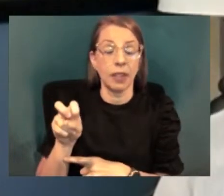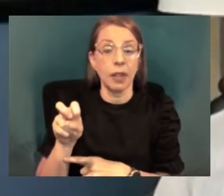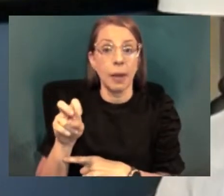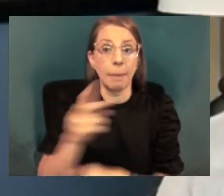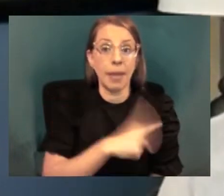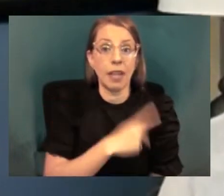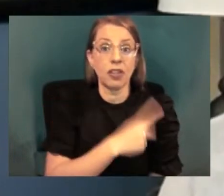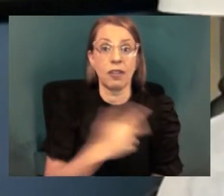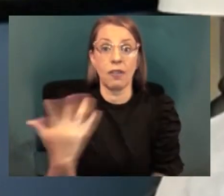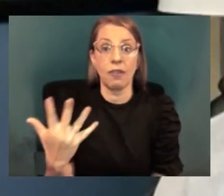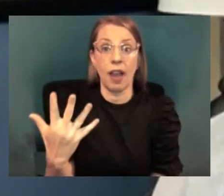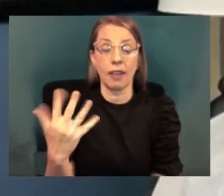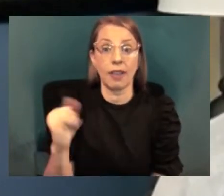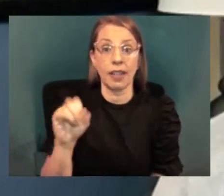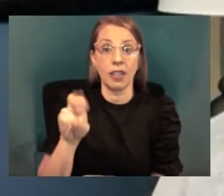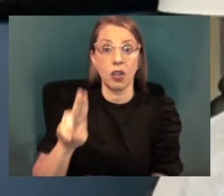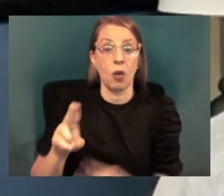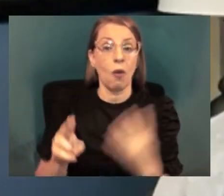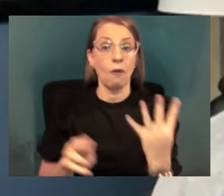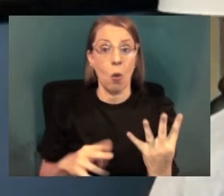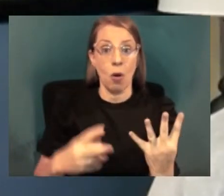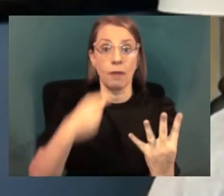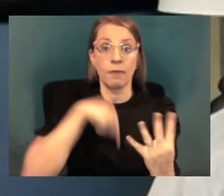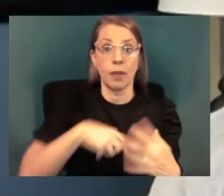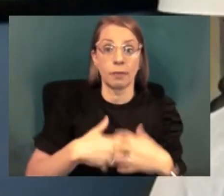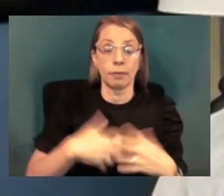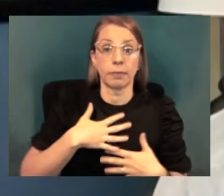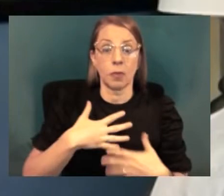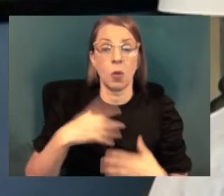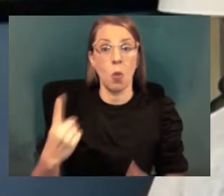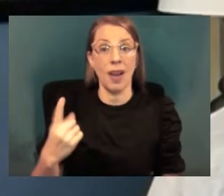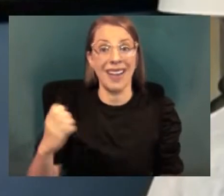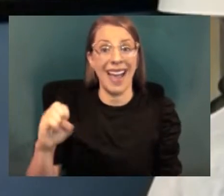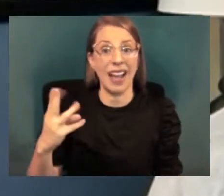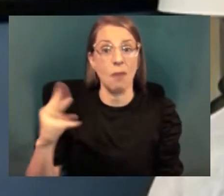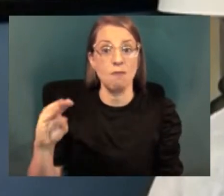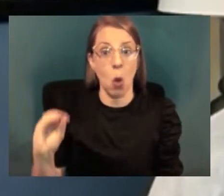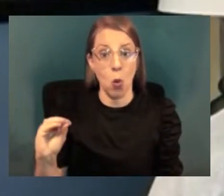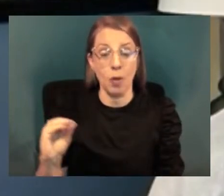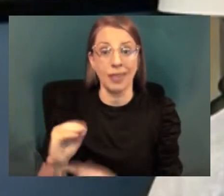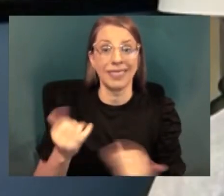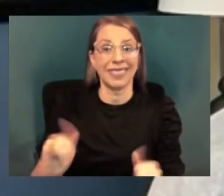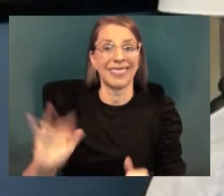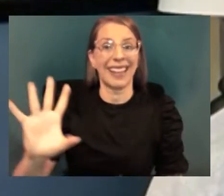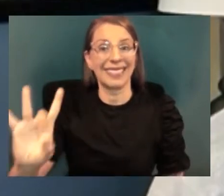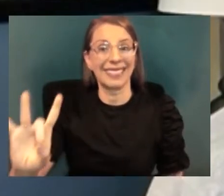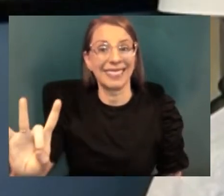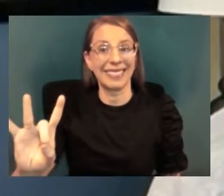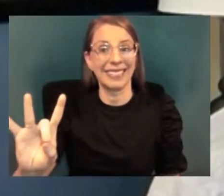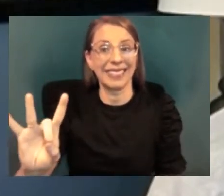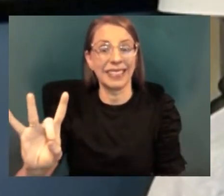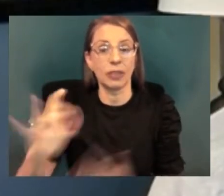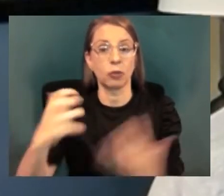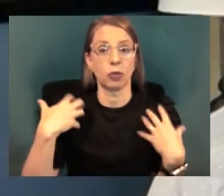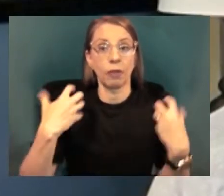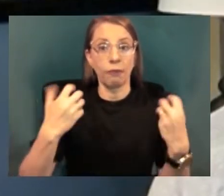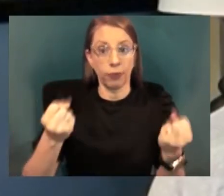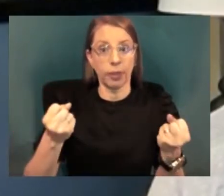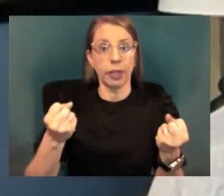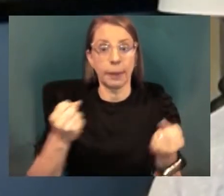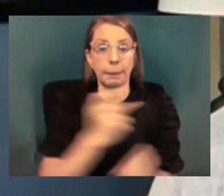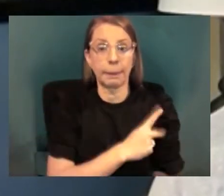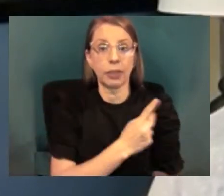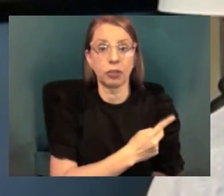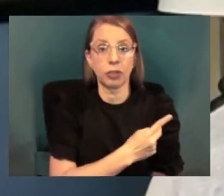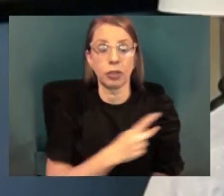ICU, 4 ventilators, and 1 on ECMO. Still 8 the additional recovery period patients,